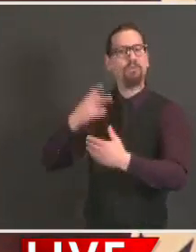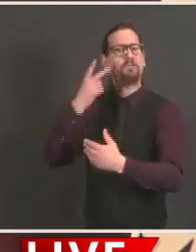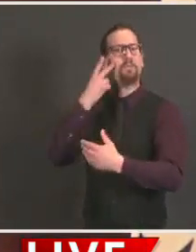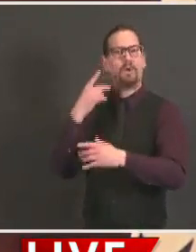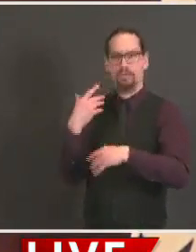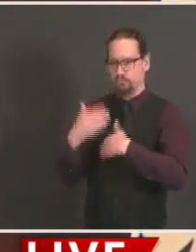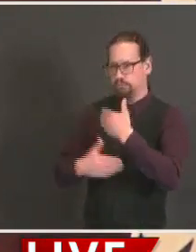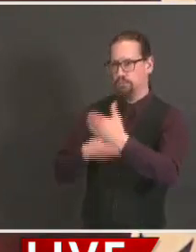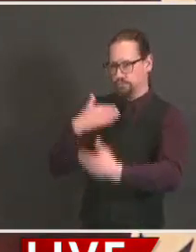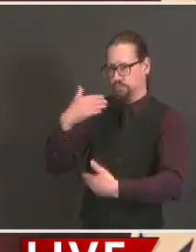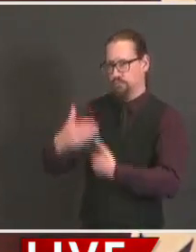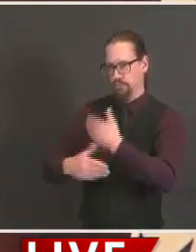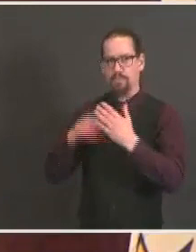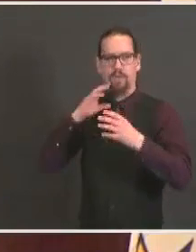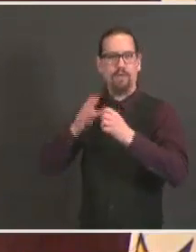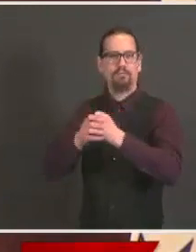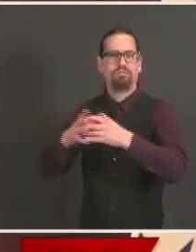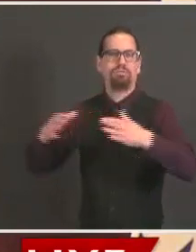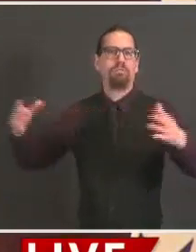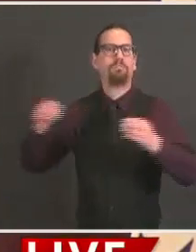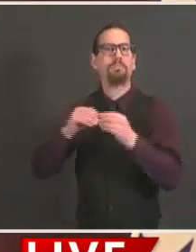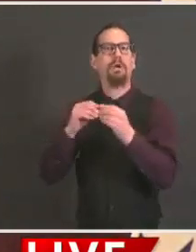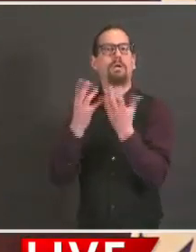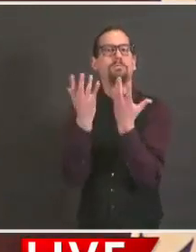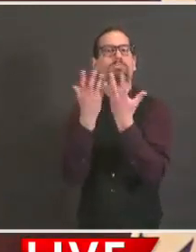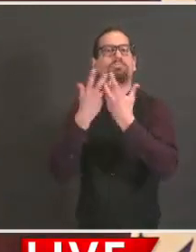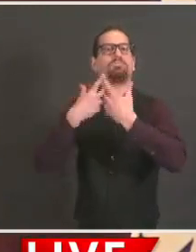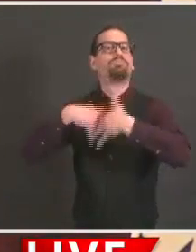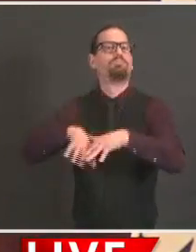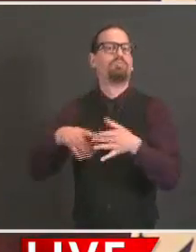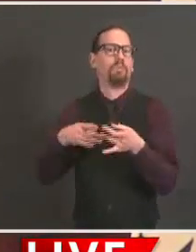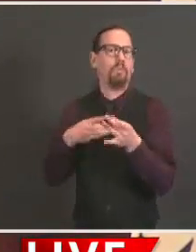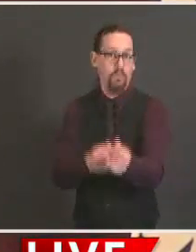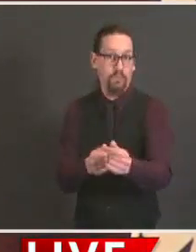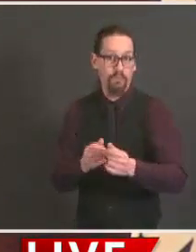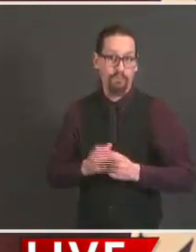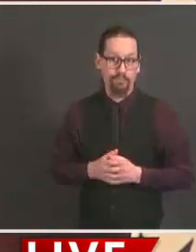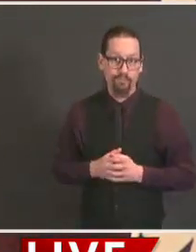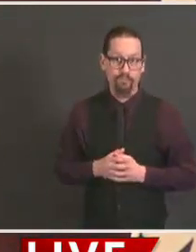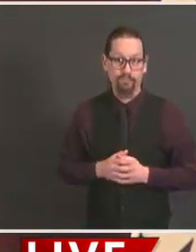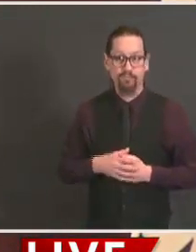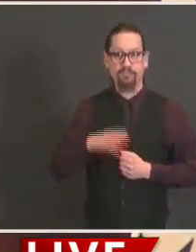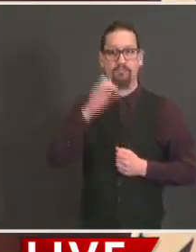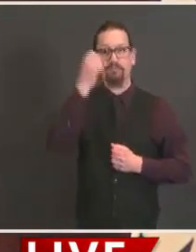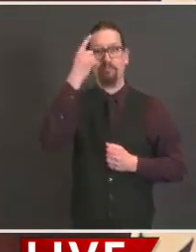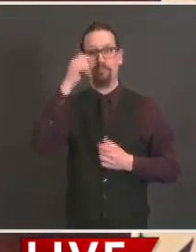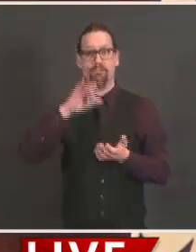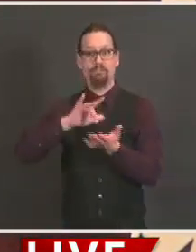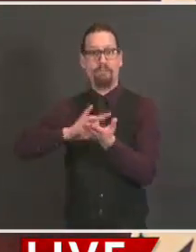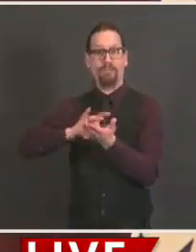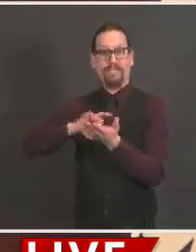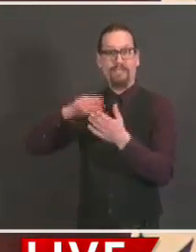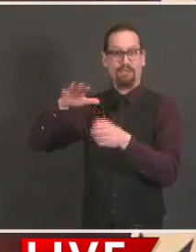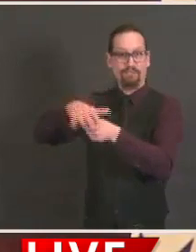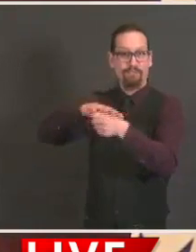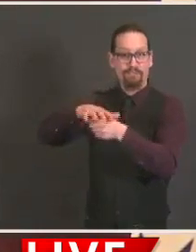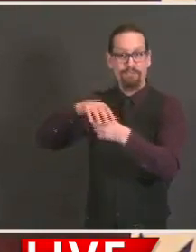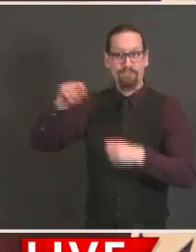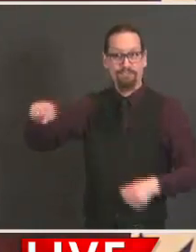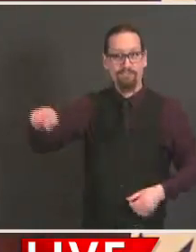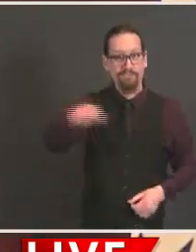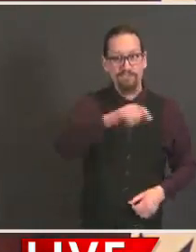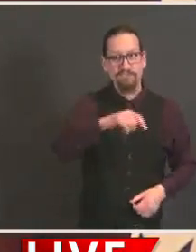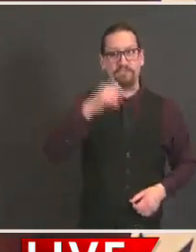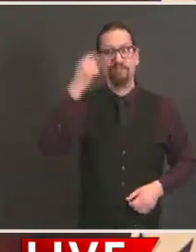to understand about the vaccinating happening in pharmacies is that the same timeline and eligibility